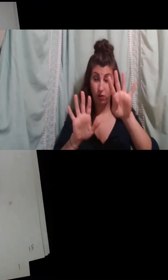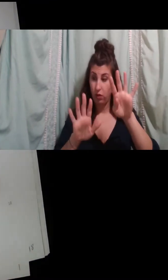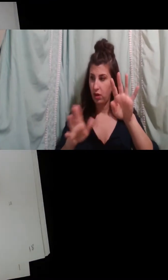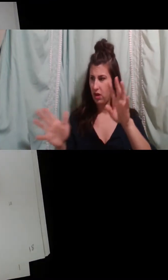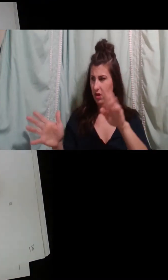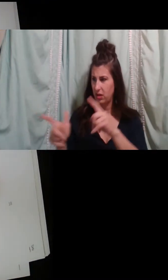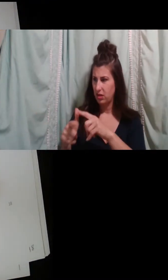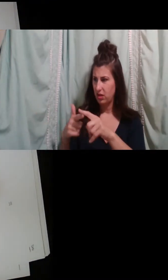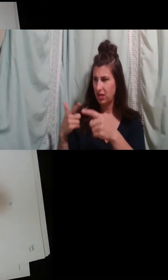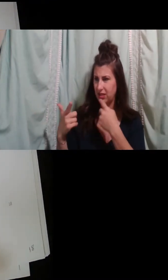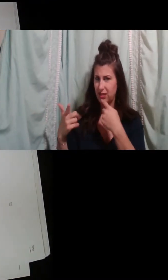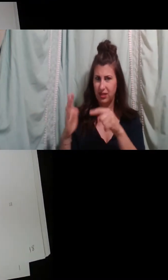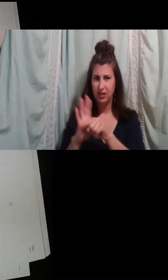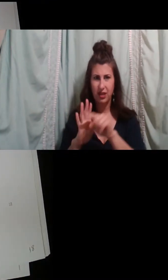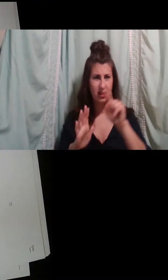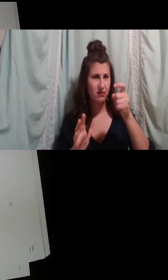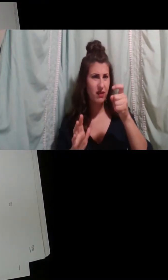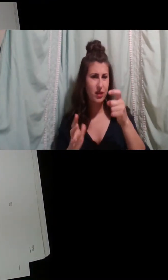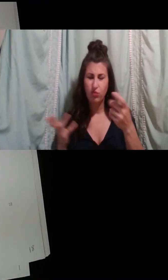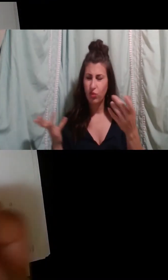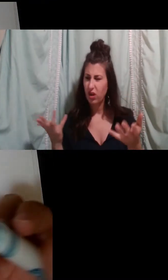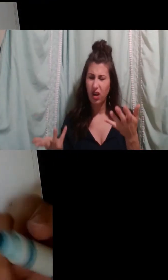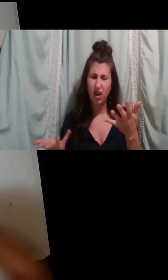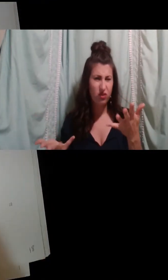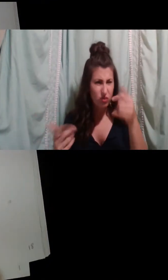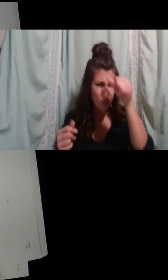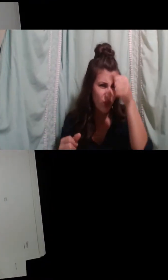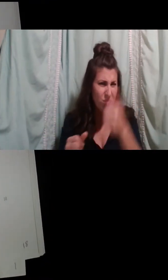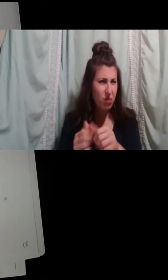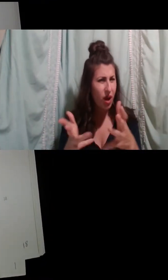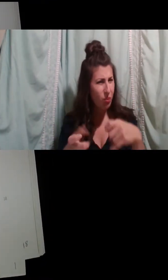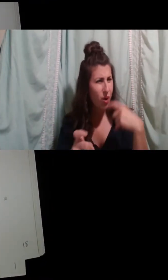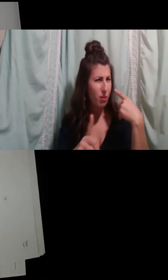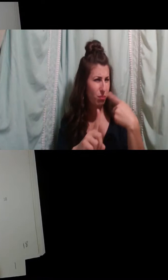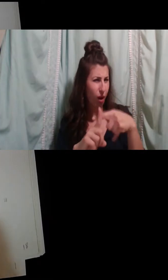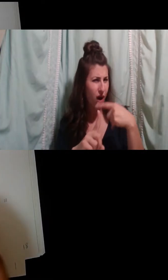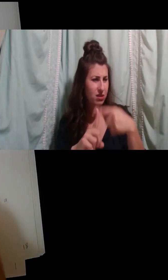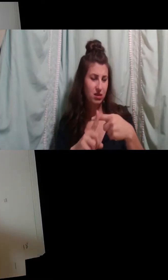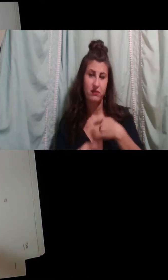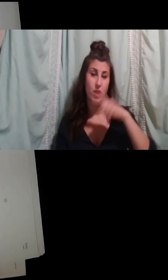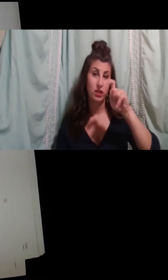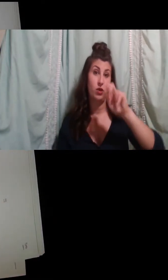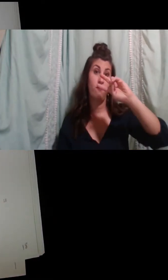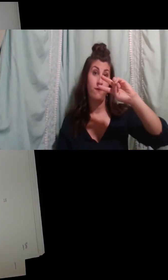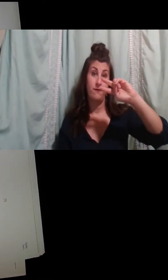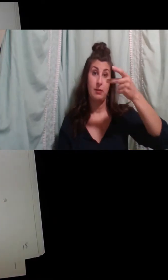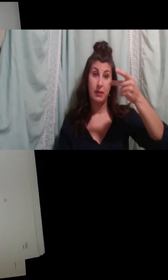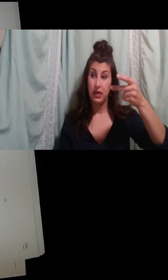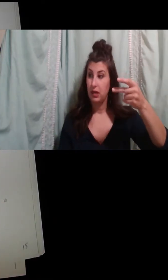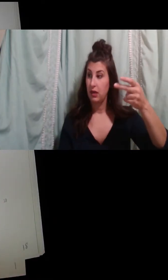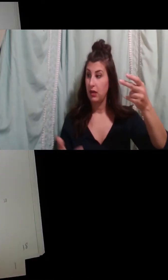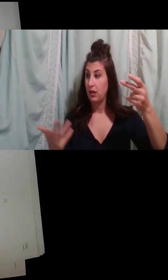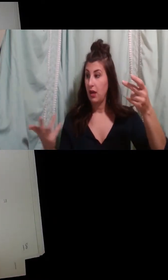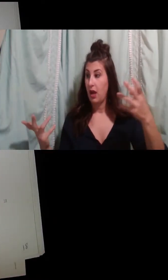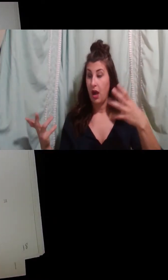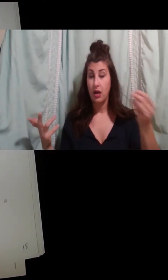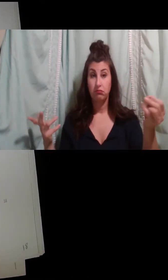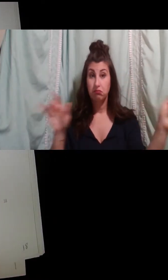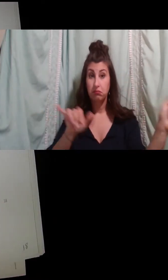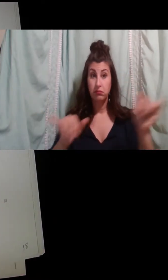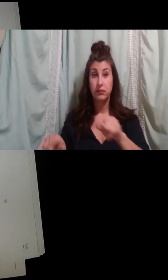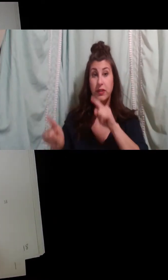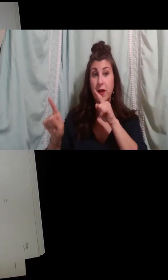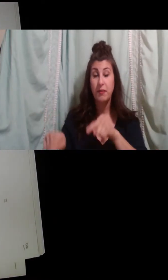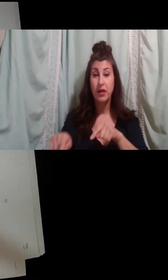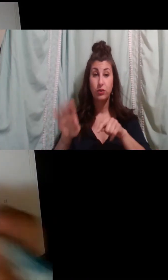my rules, but then it's a negative exponent. Remember, I want positive exponent, so I would have to flip that,